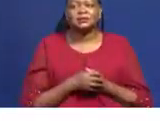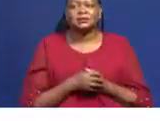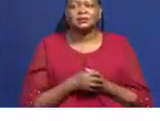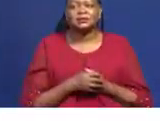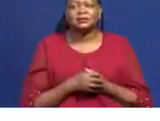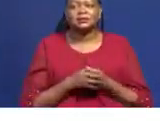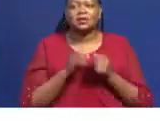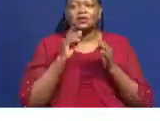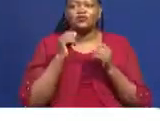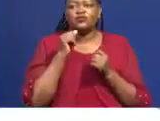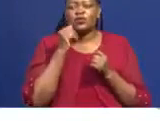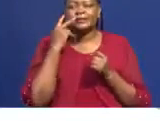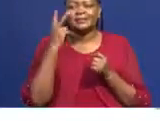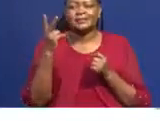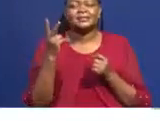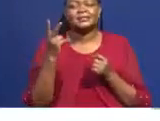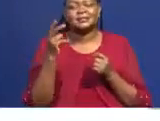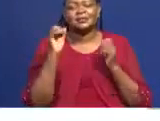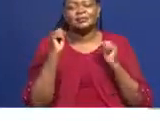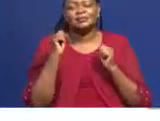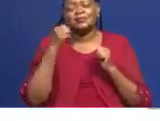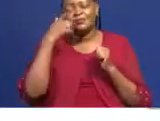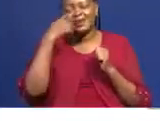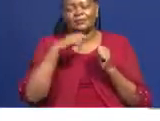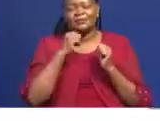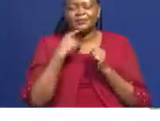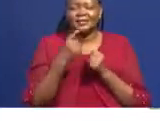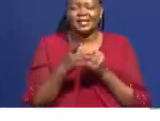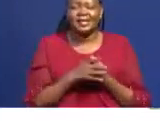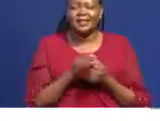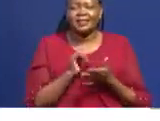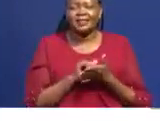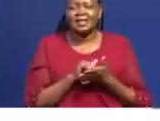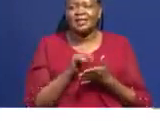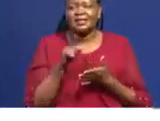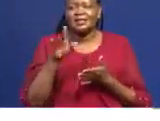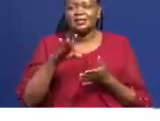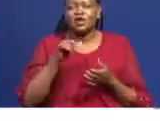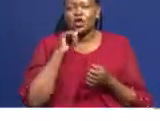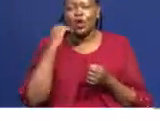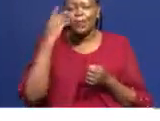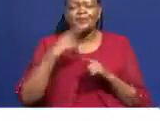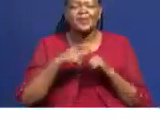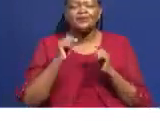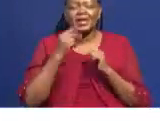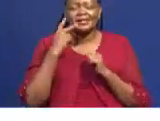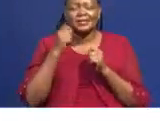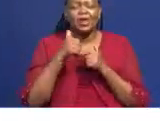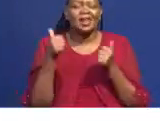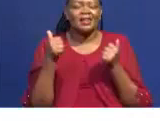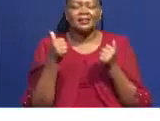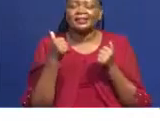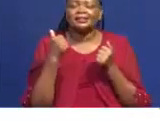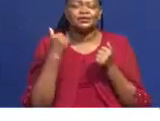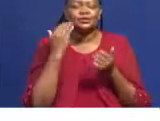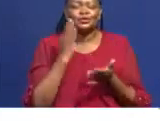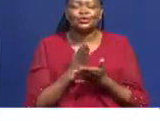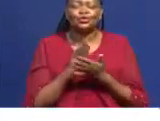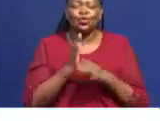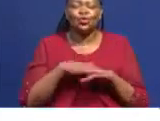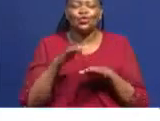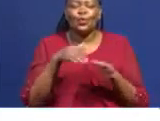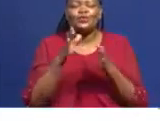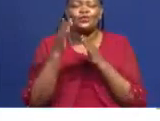Asiye kwa tunaweza kuona ndio atasema hii nafasi si ya kupendeza, lakini nafasi nzuri sana kwa sababu